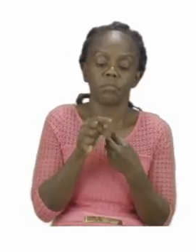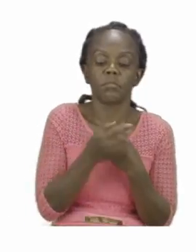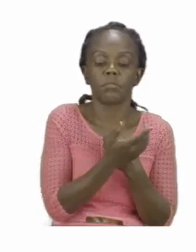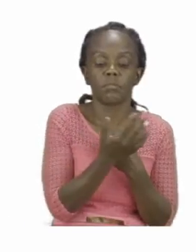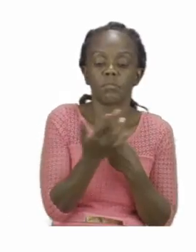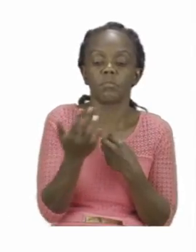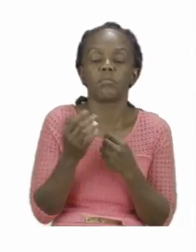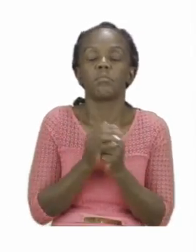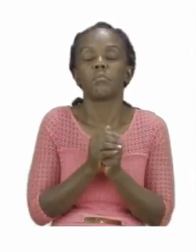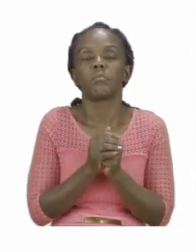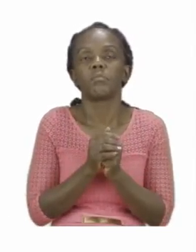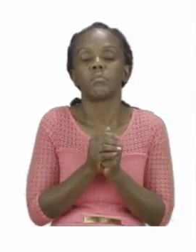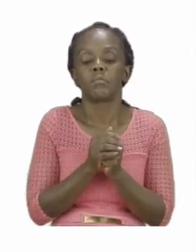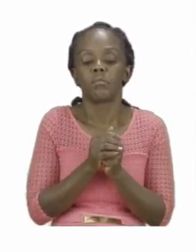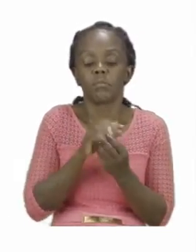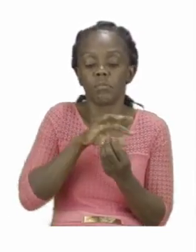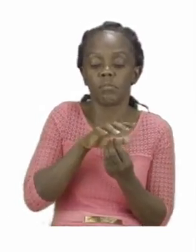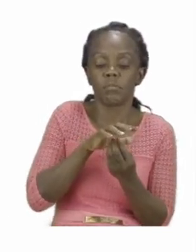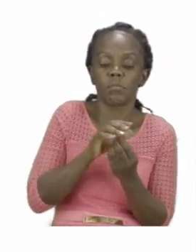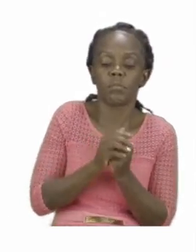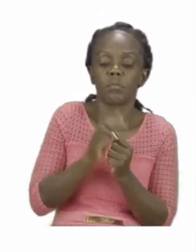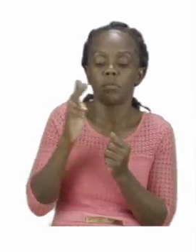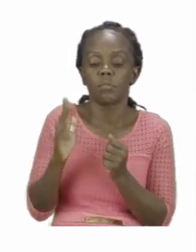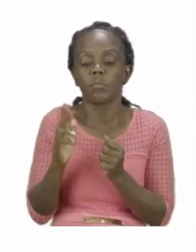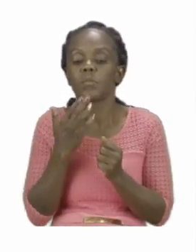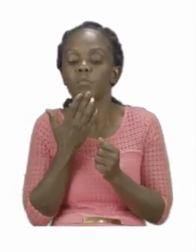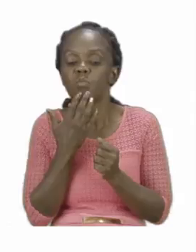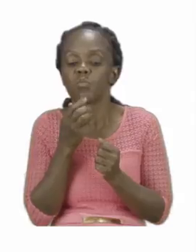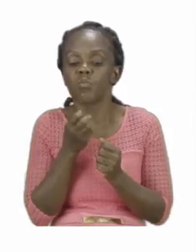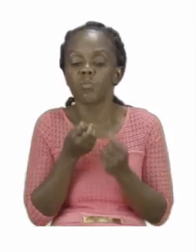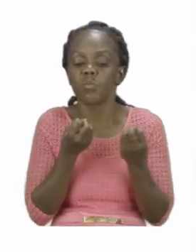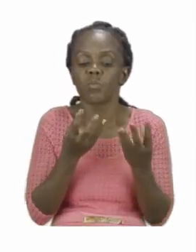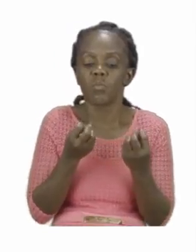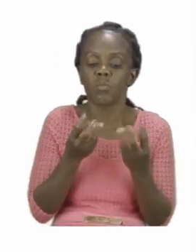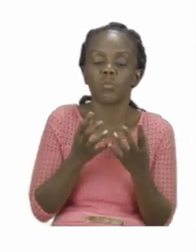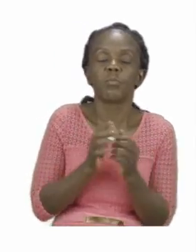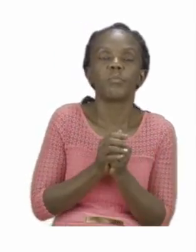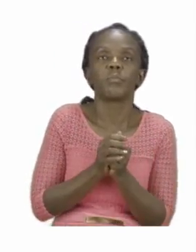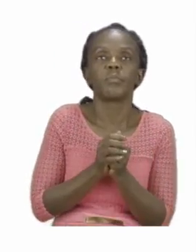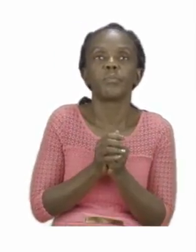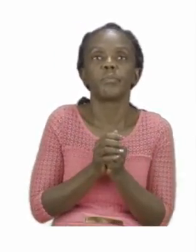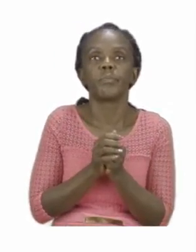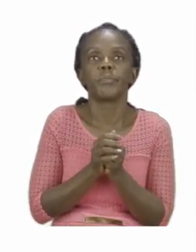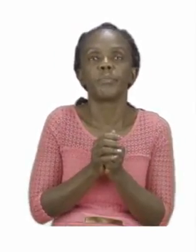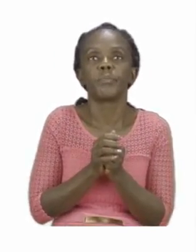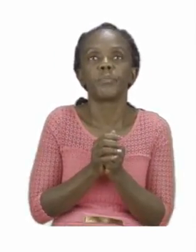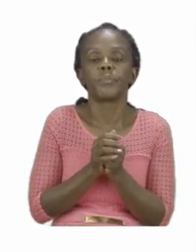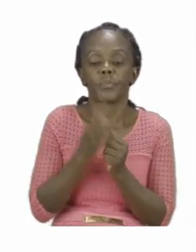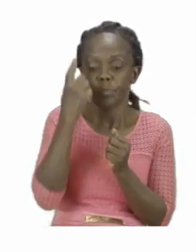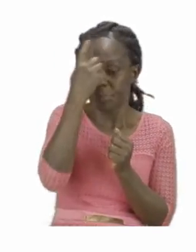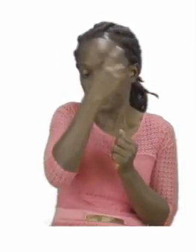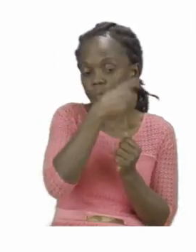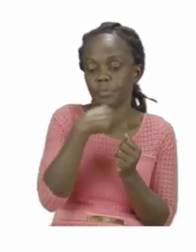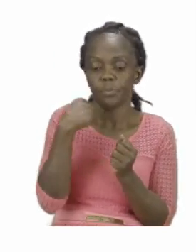the correct number. So we have the heads of different family members, and on the other side